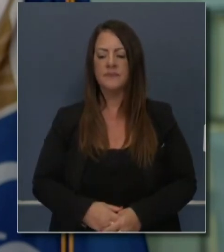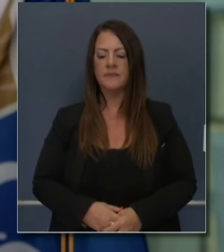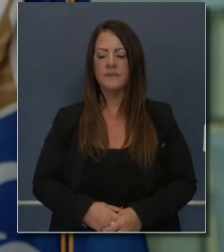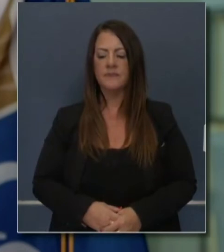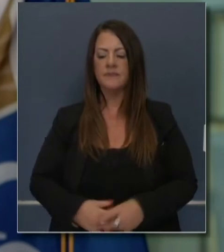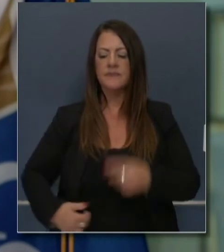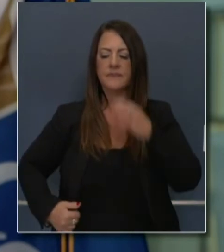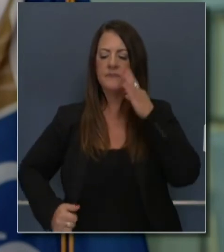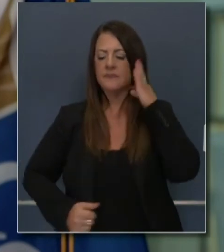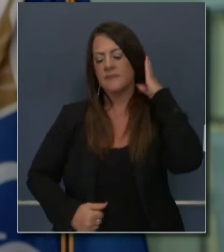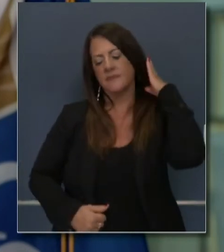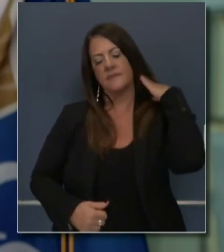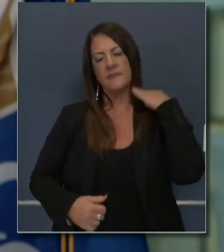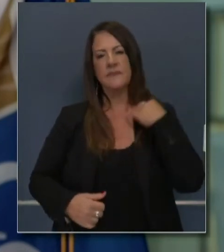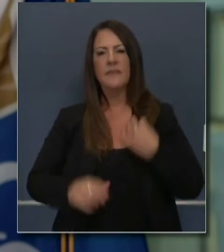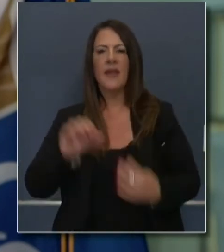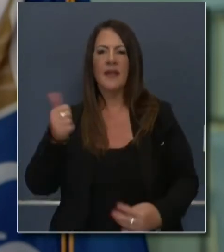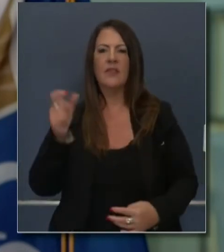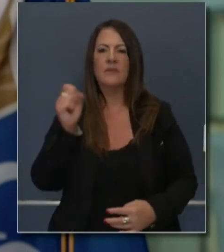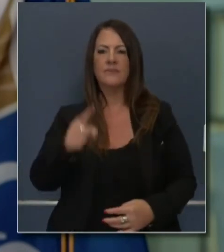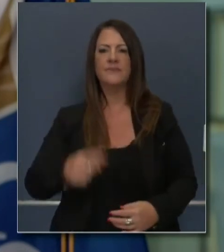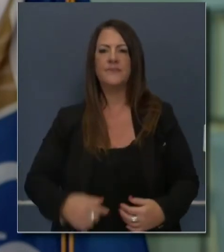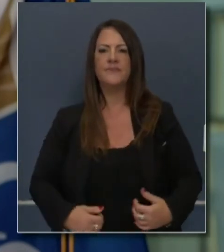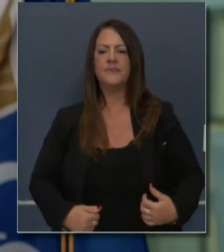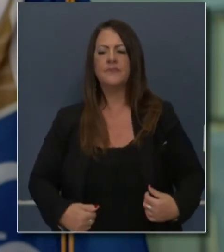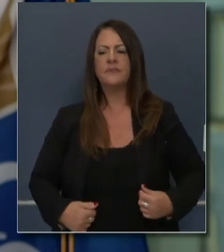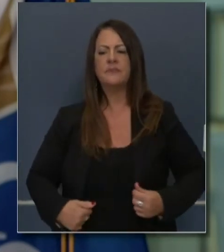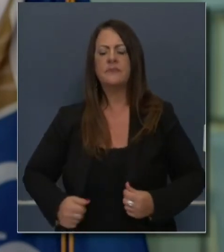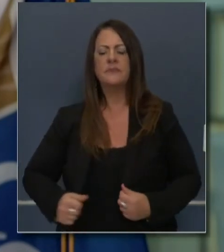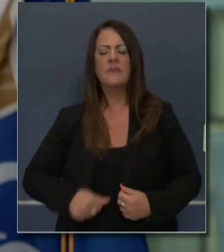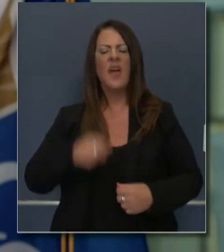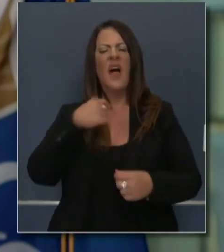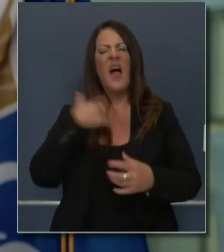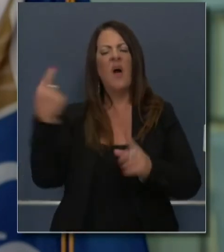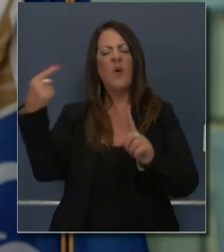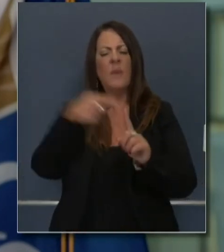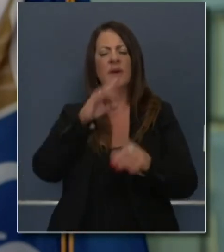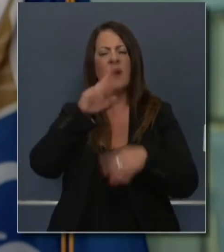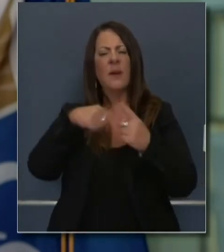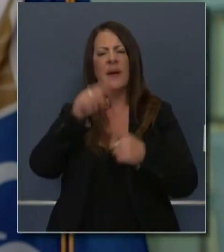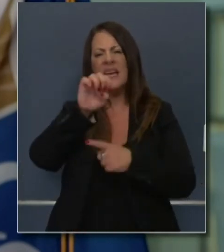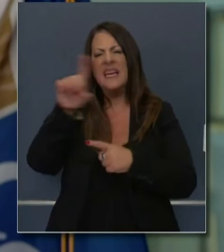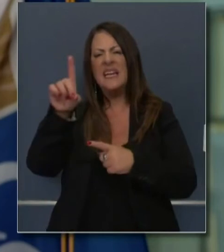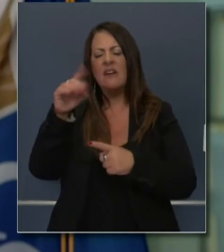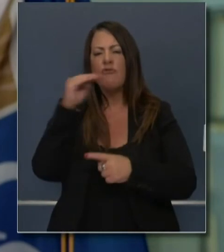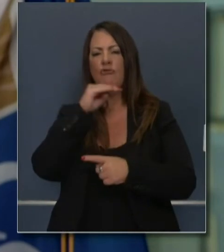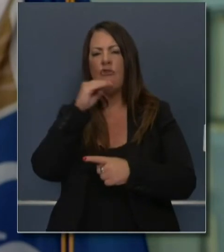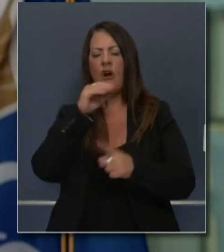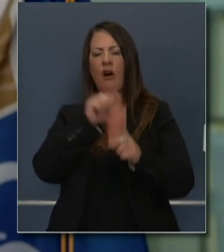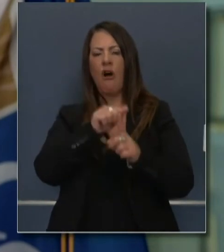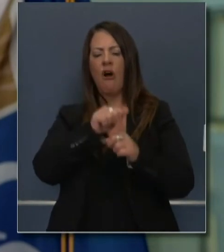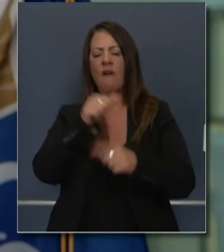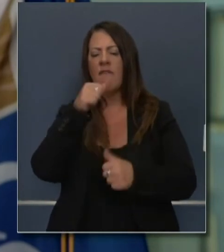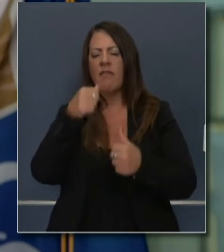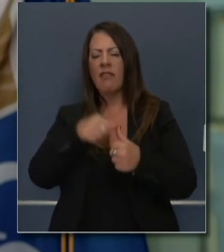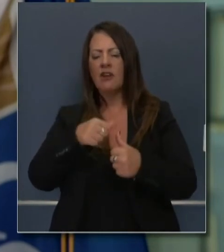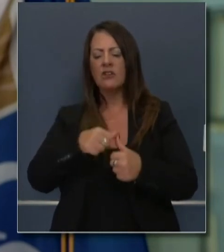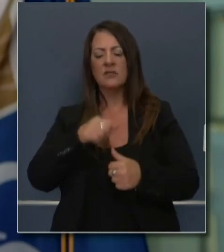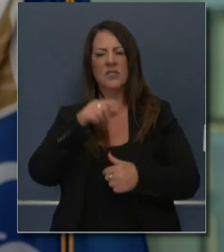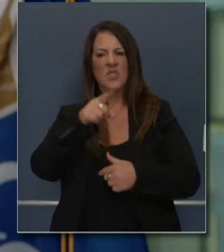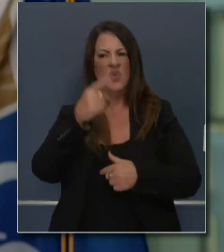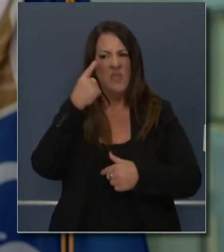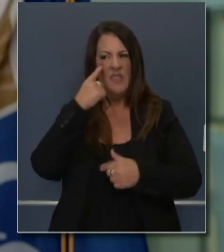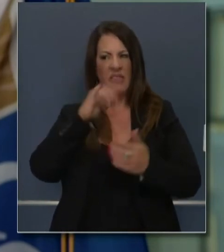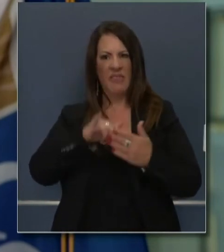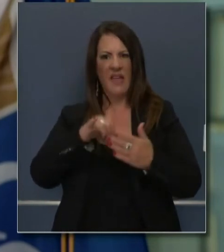Hi, Governor. More specific question about those EDD fraud letters. What is your understanding of how widespread this